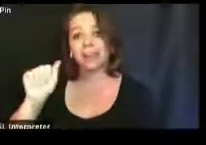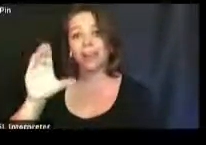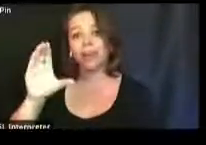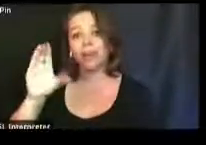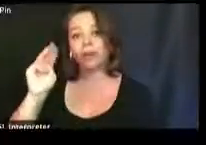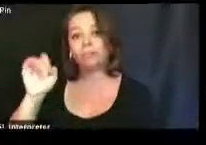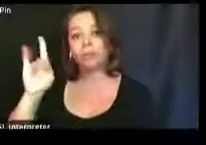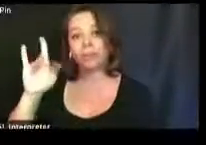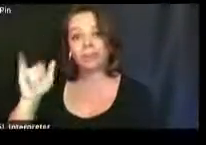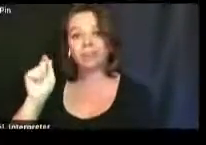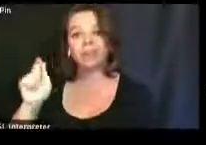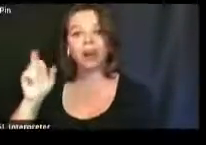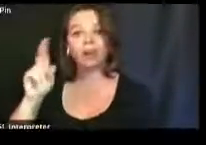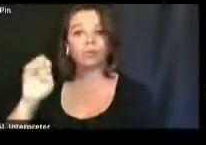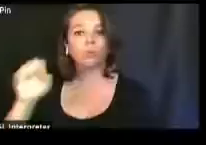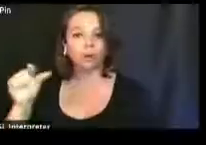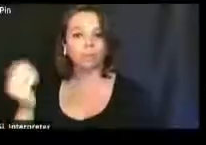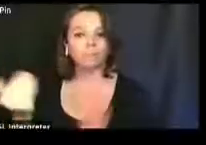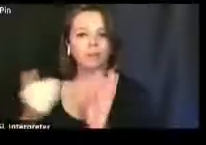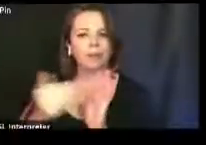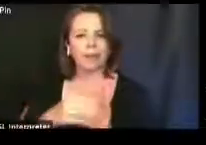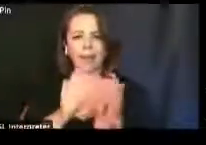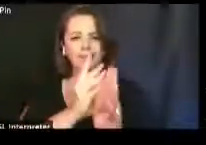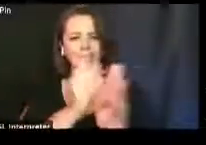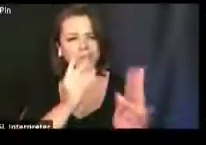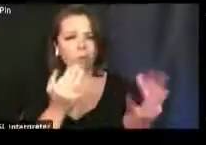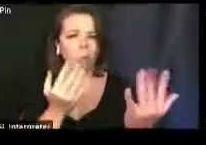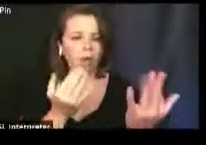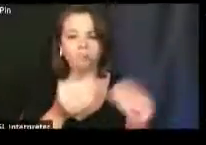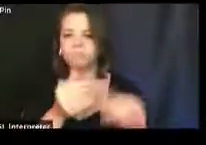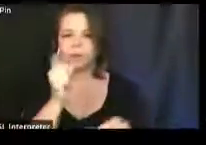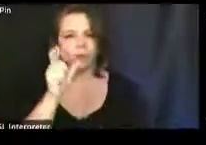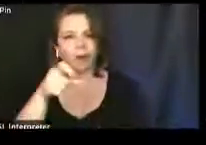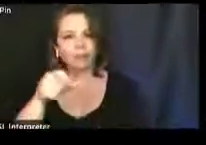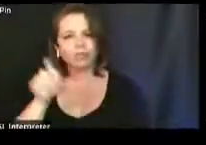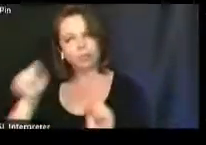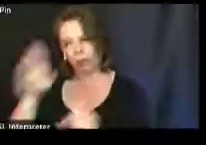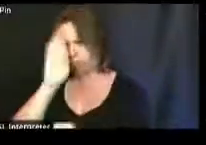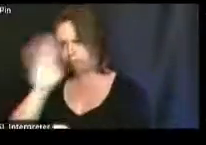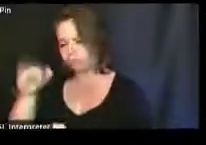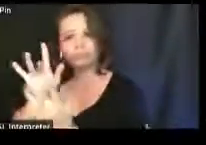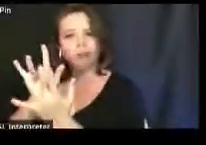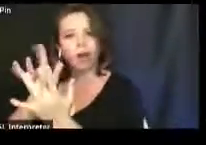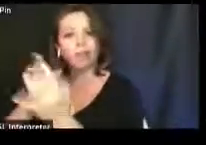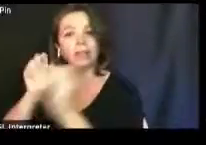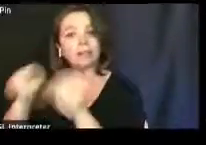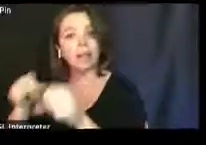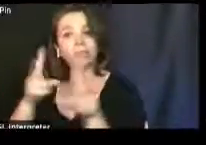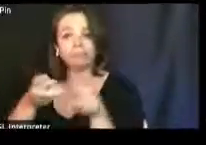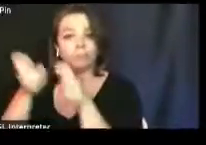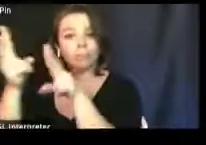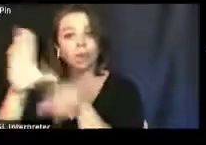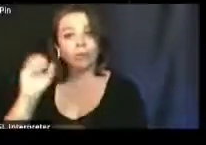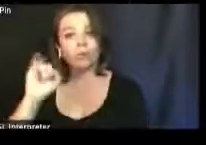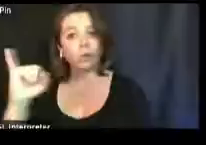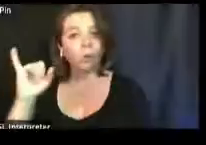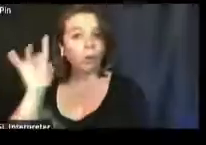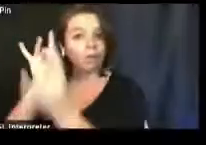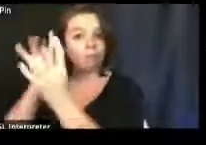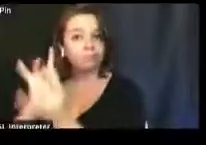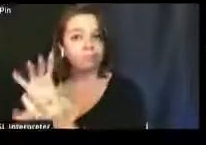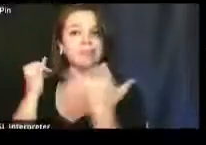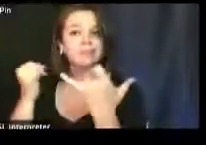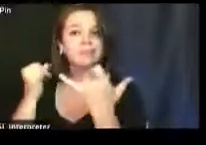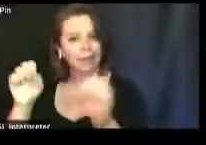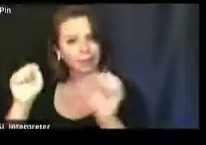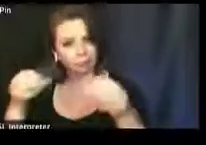drawmycacommunity.org. Again, skip the line, go online, submit your COI input today. We